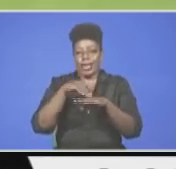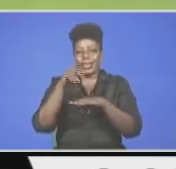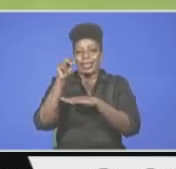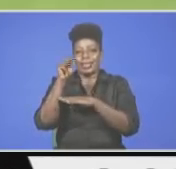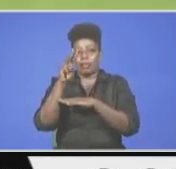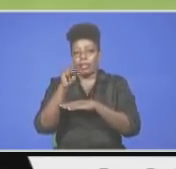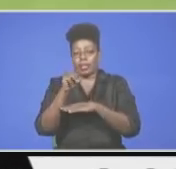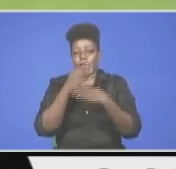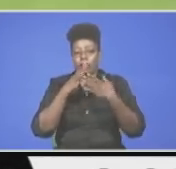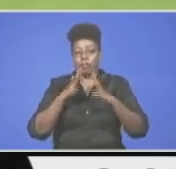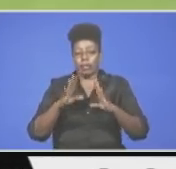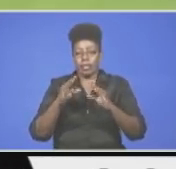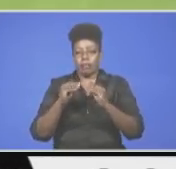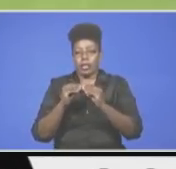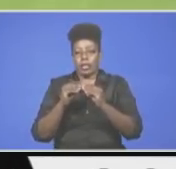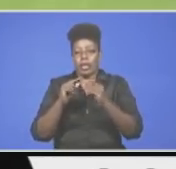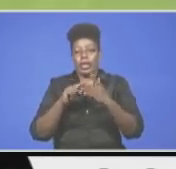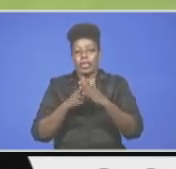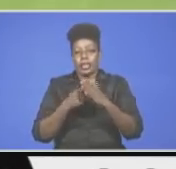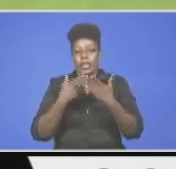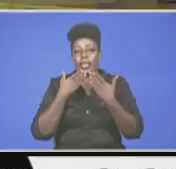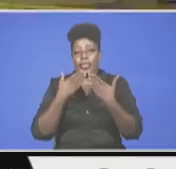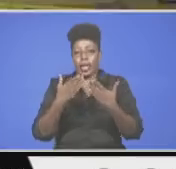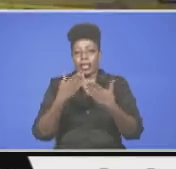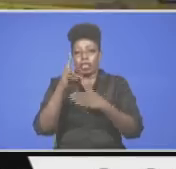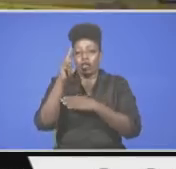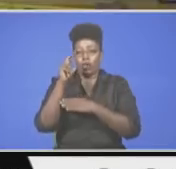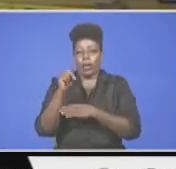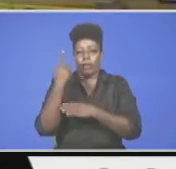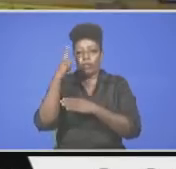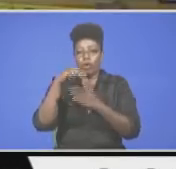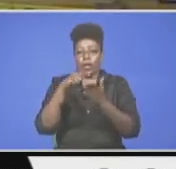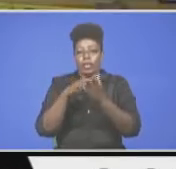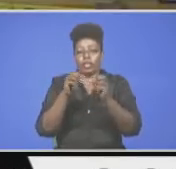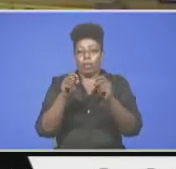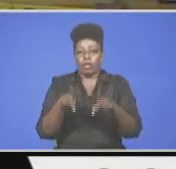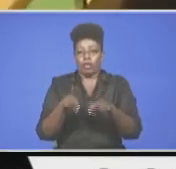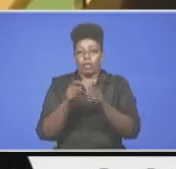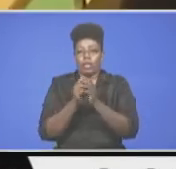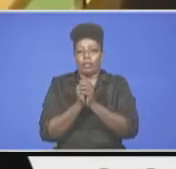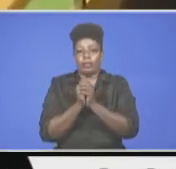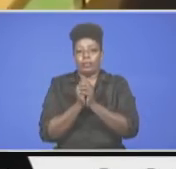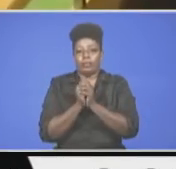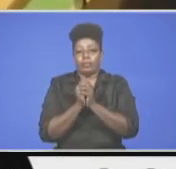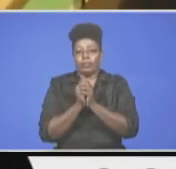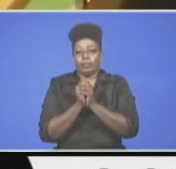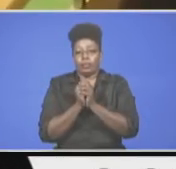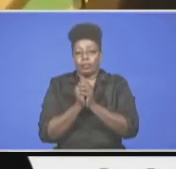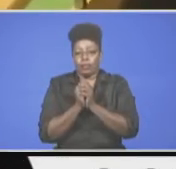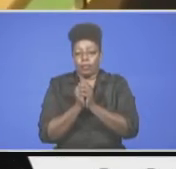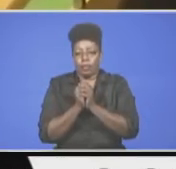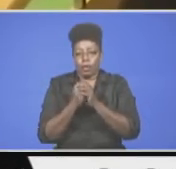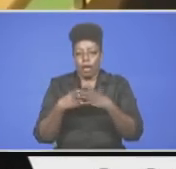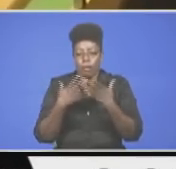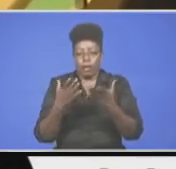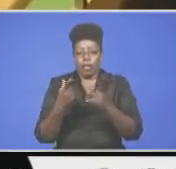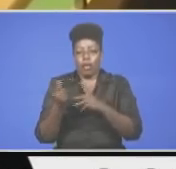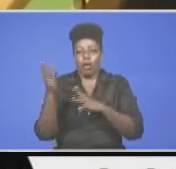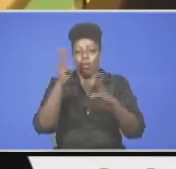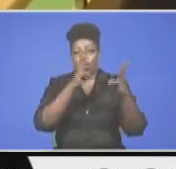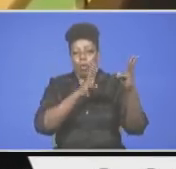Summit. He began his speech by thanking the United Nations for this opportunity. Amidst the wars,